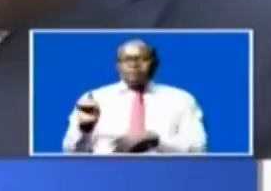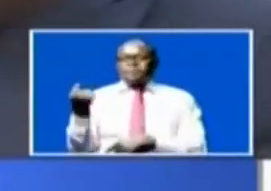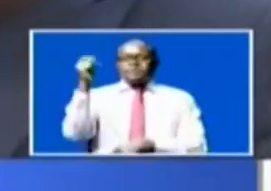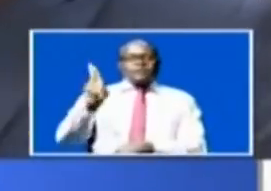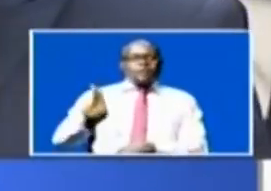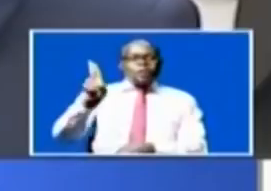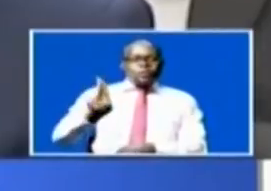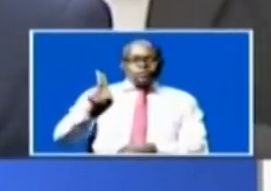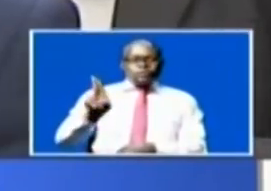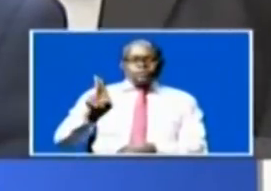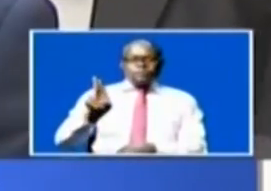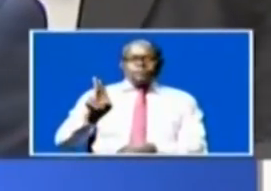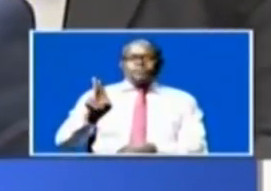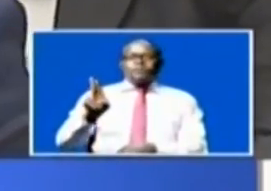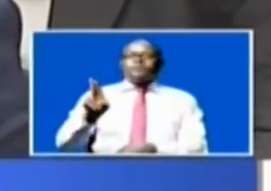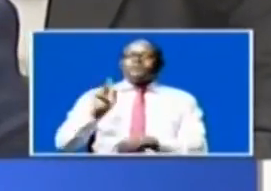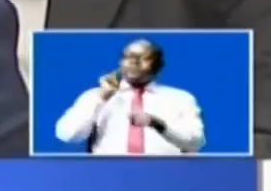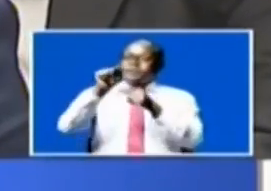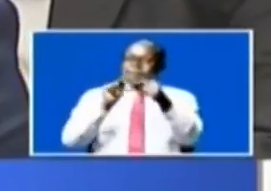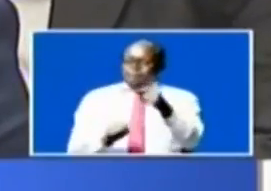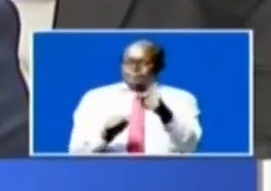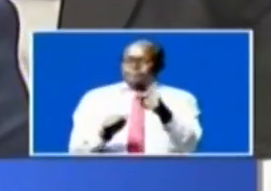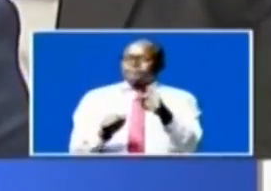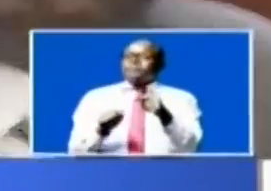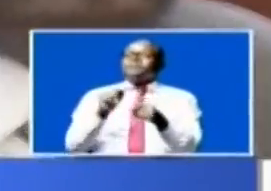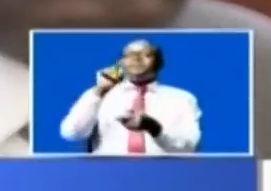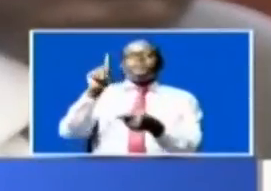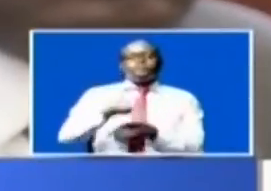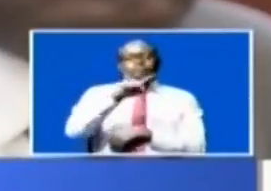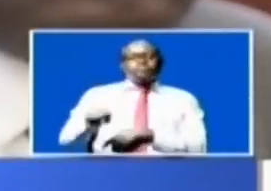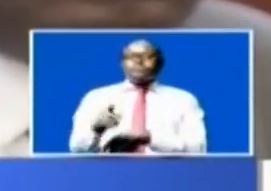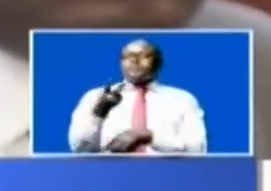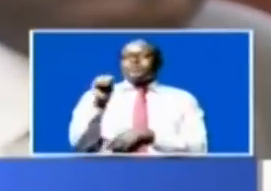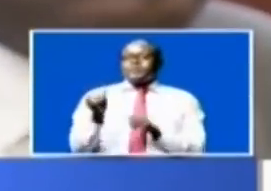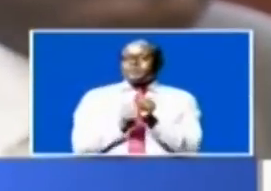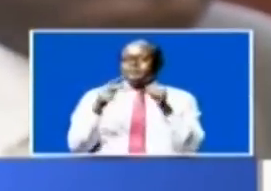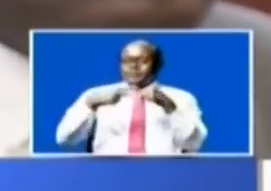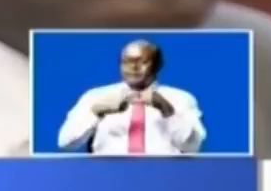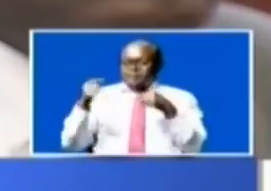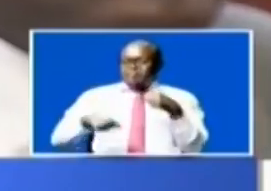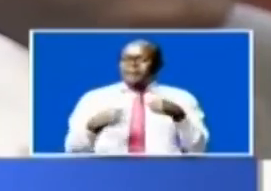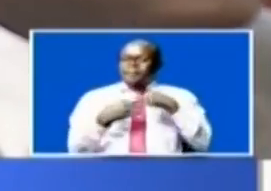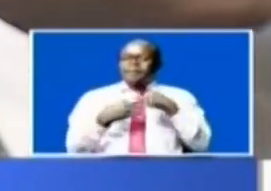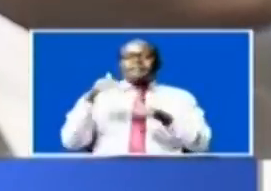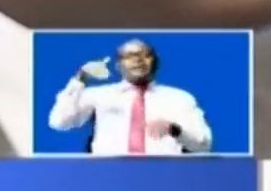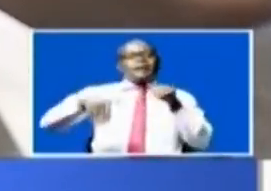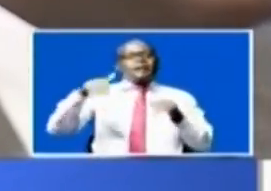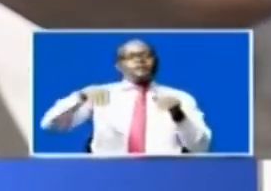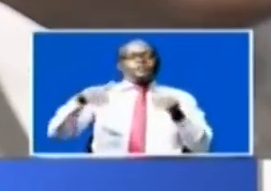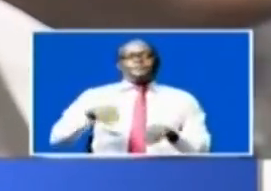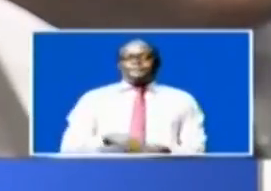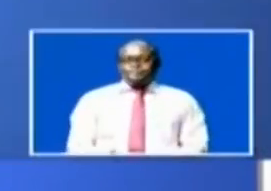Uhuru Kenyatta to avenge her vote for nullifying the 2017 August 8th presidential